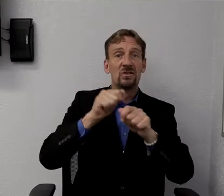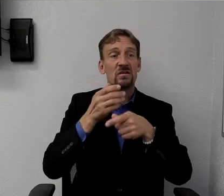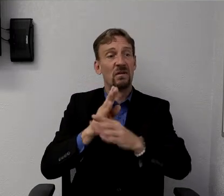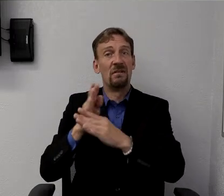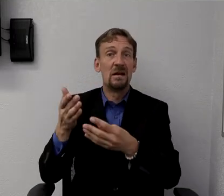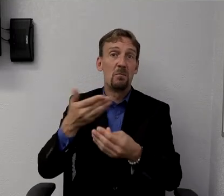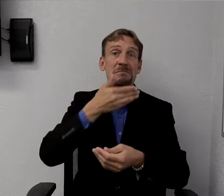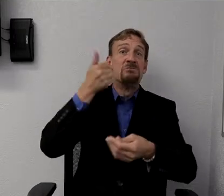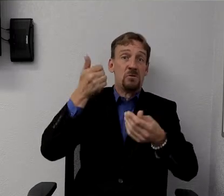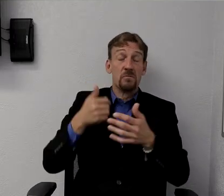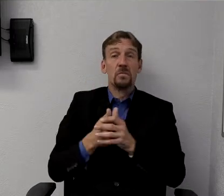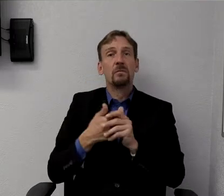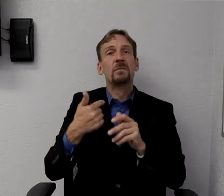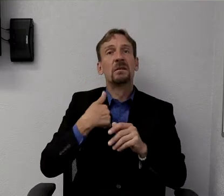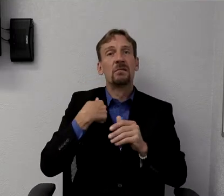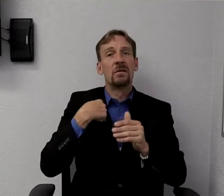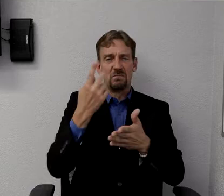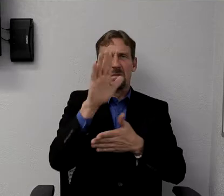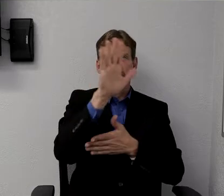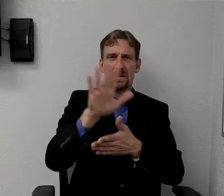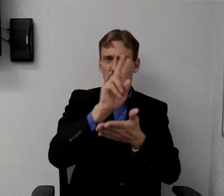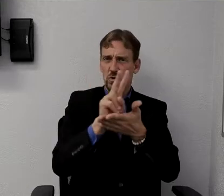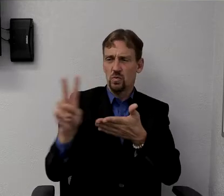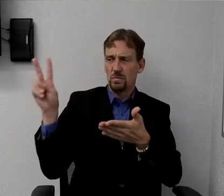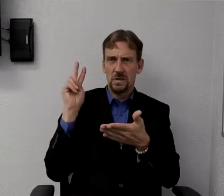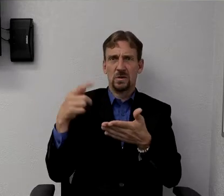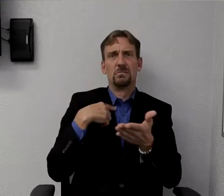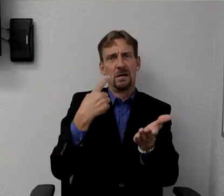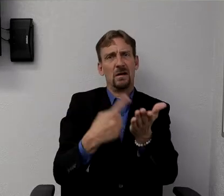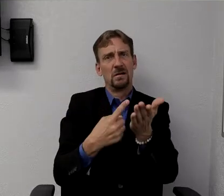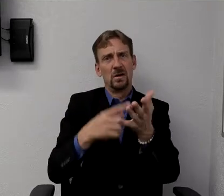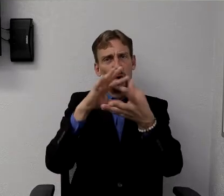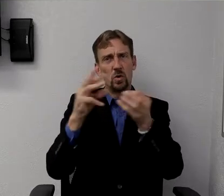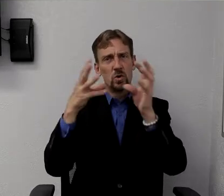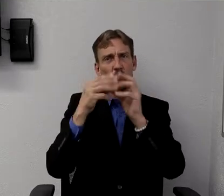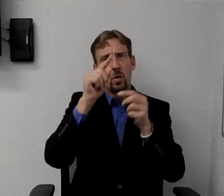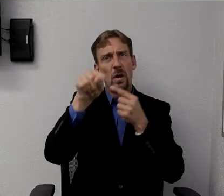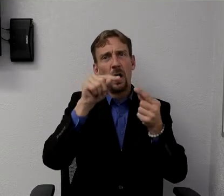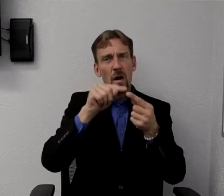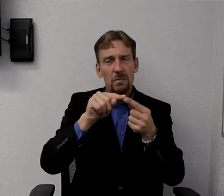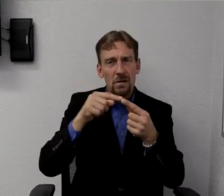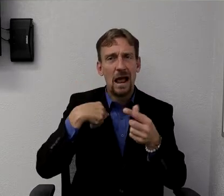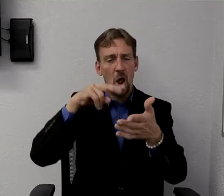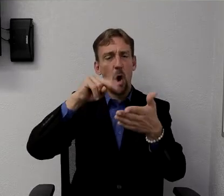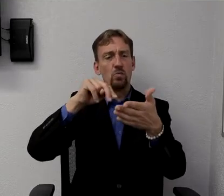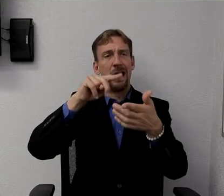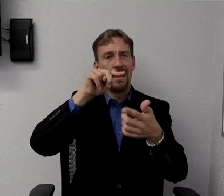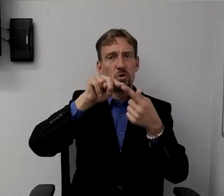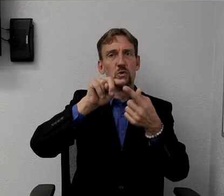ago about a story I had read, two doctors on the front lines in New York,